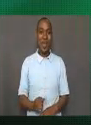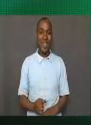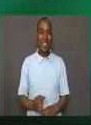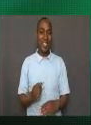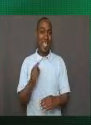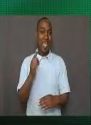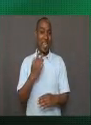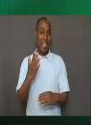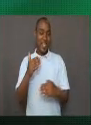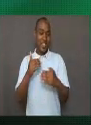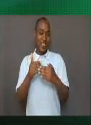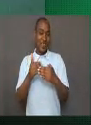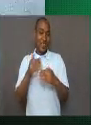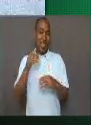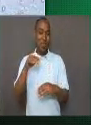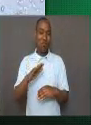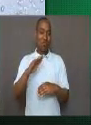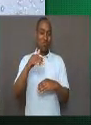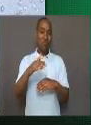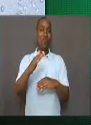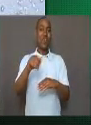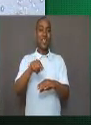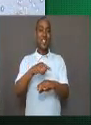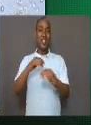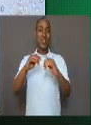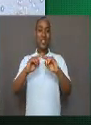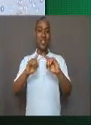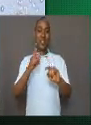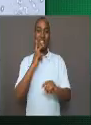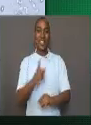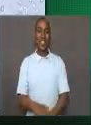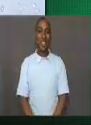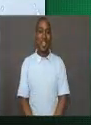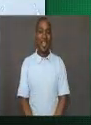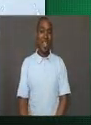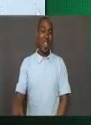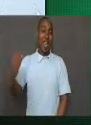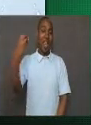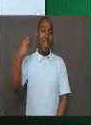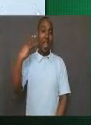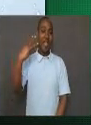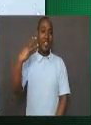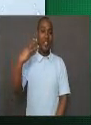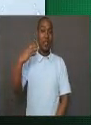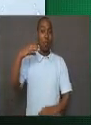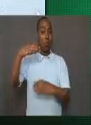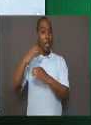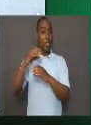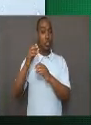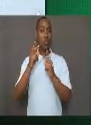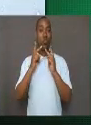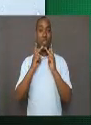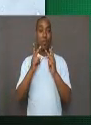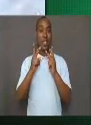wave crests. A light microscope can only magnify